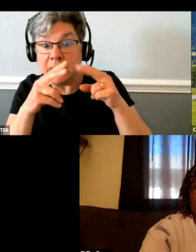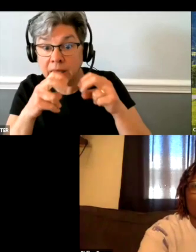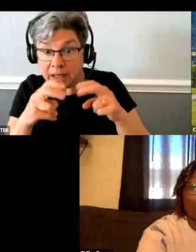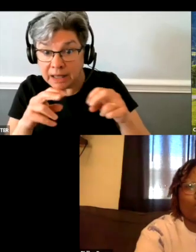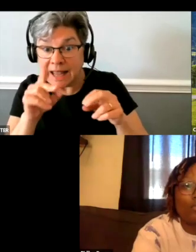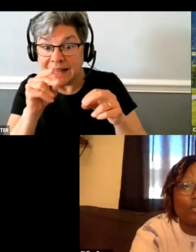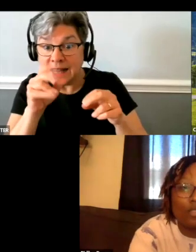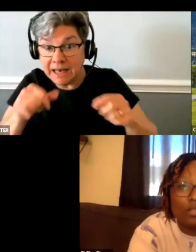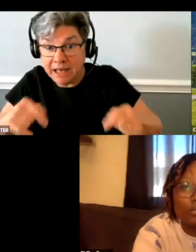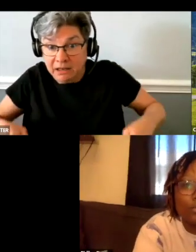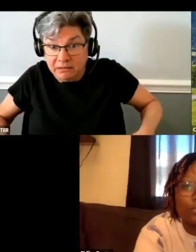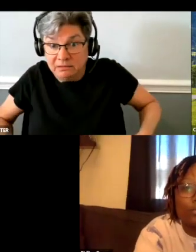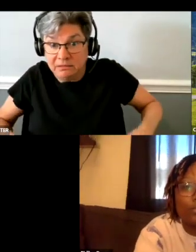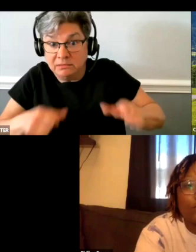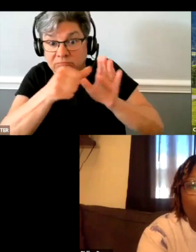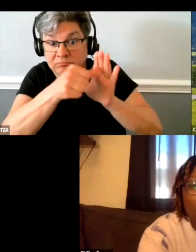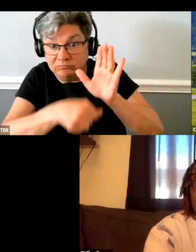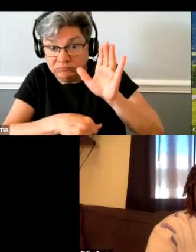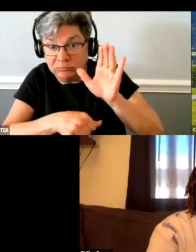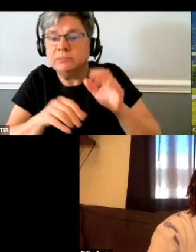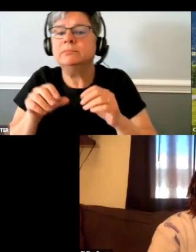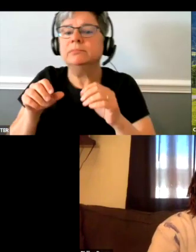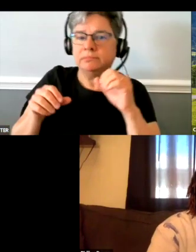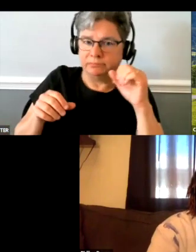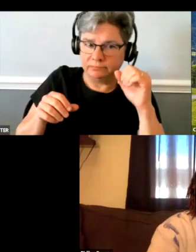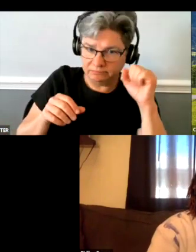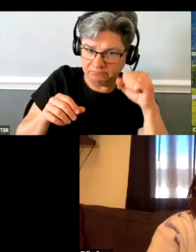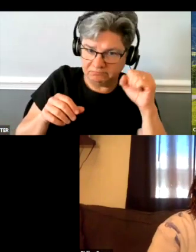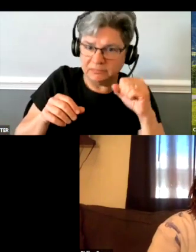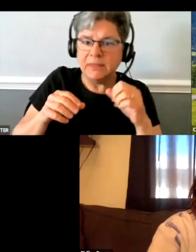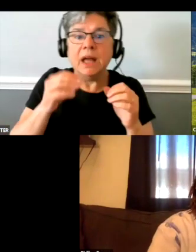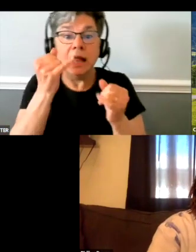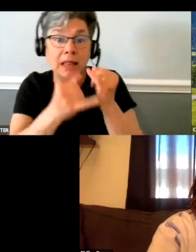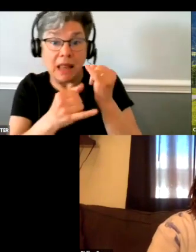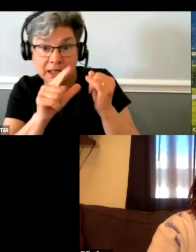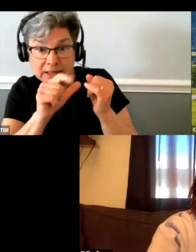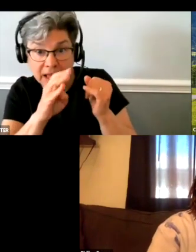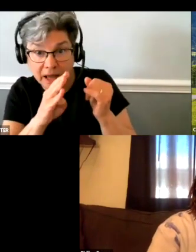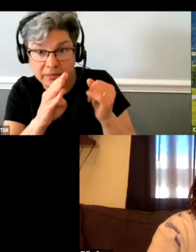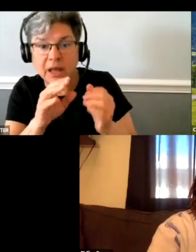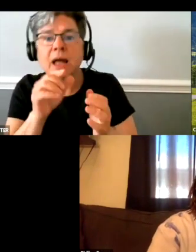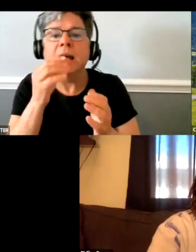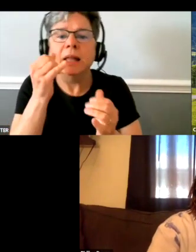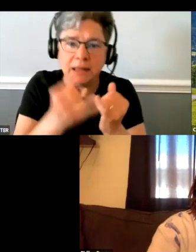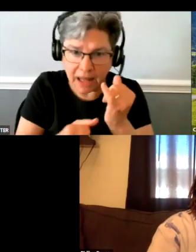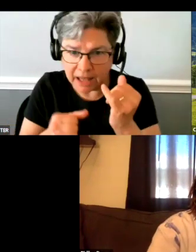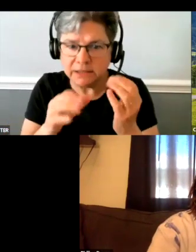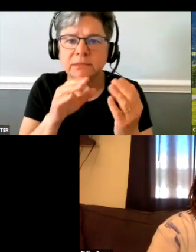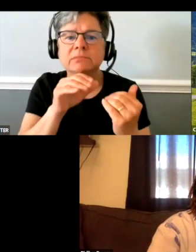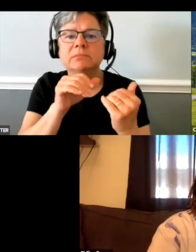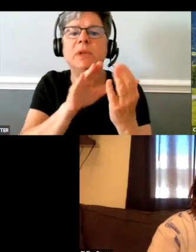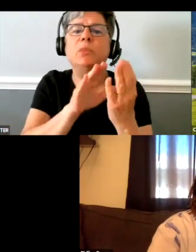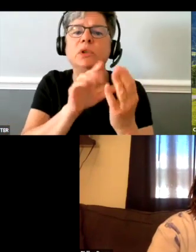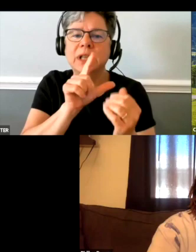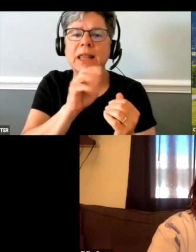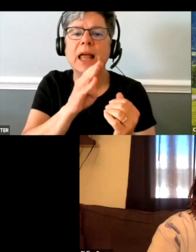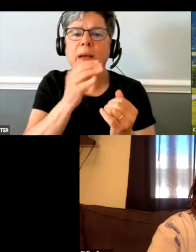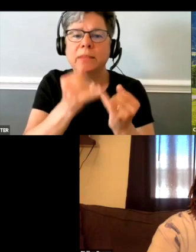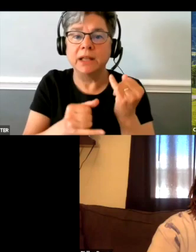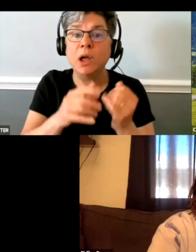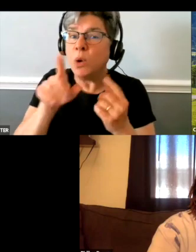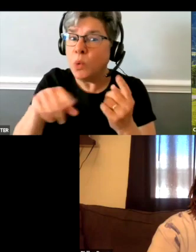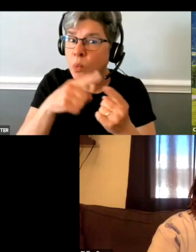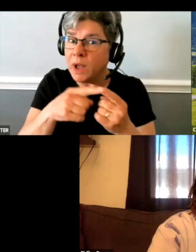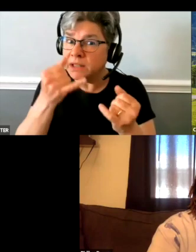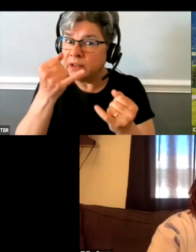later? Okay. And this is the last lab? Yes, this is the last in-person lab. Okay, what's the actual